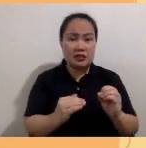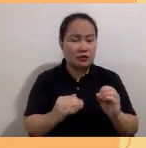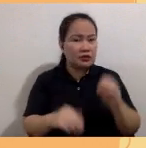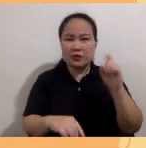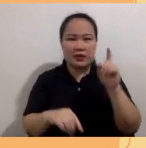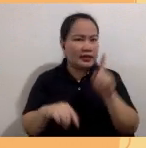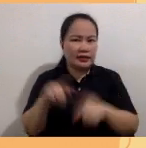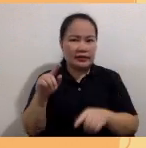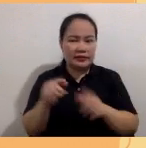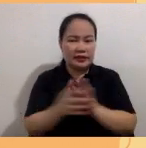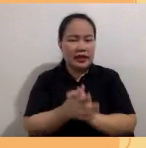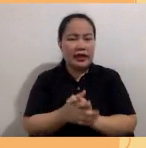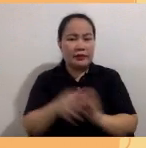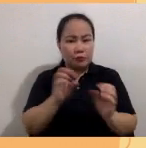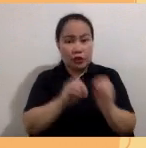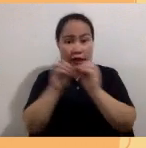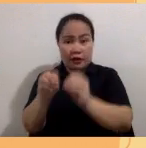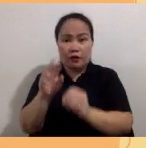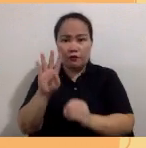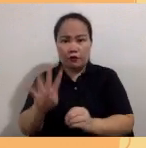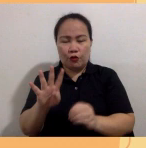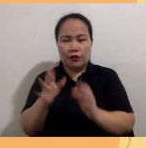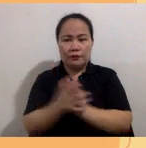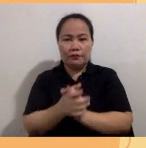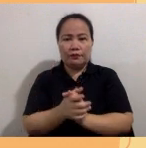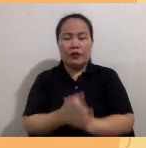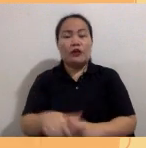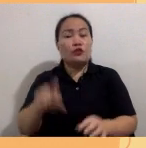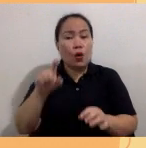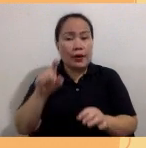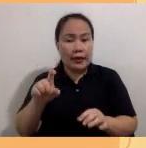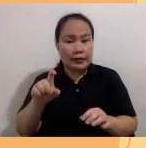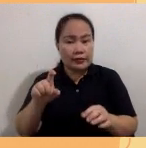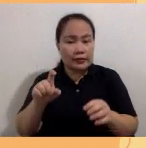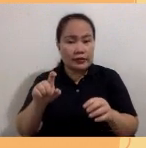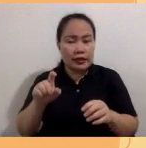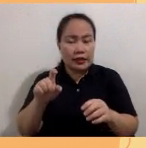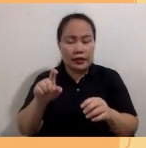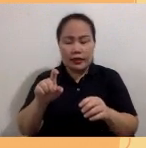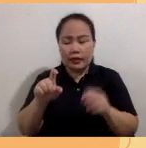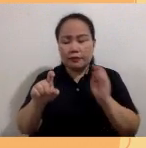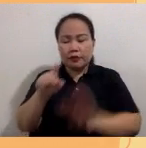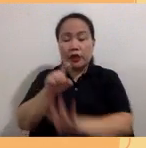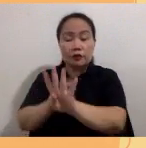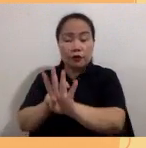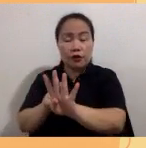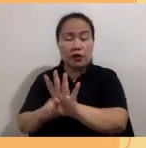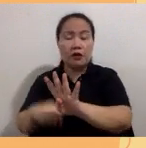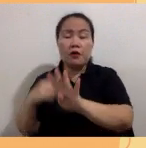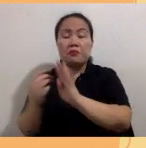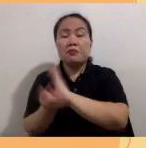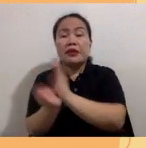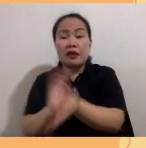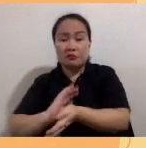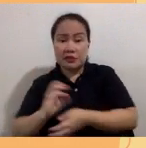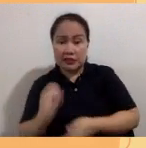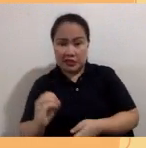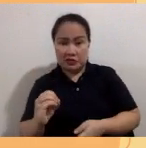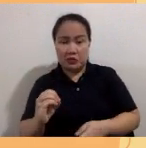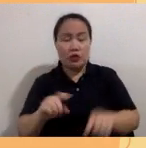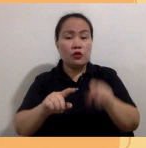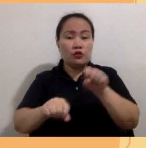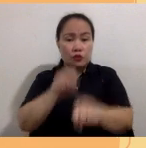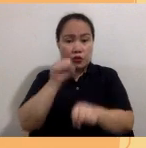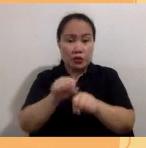4 minus 4, that is 0. So, ito ang values na magiging dahilan which may cause